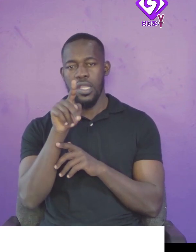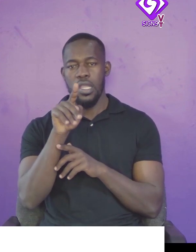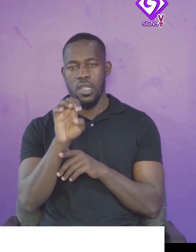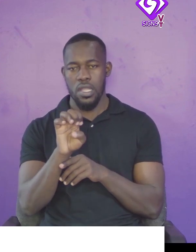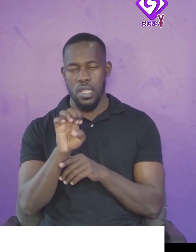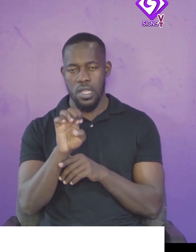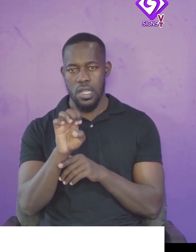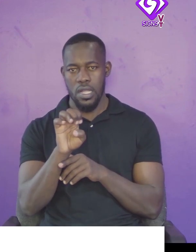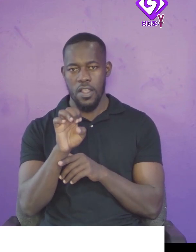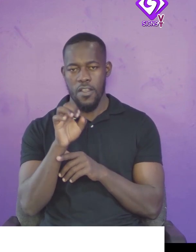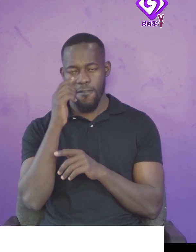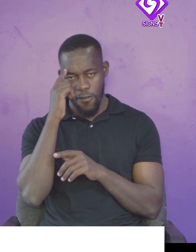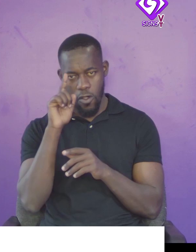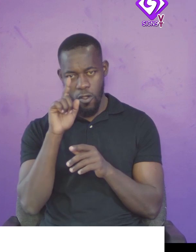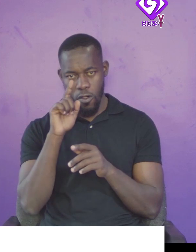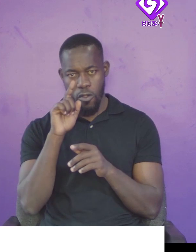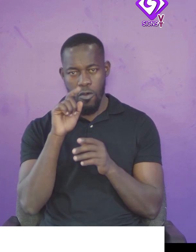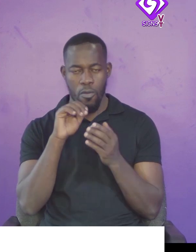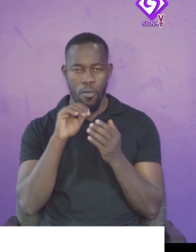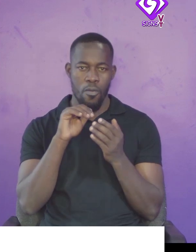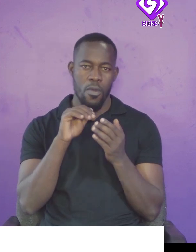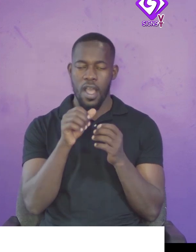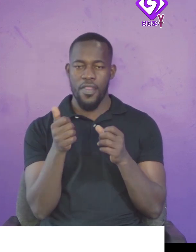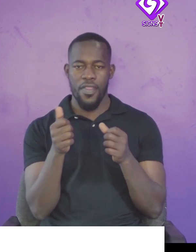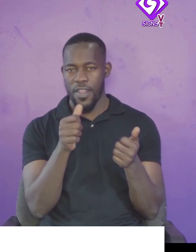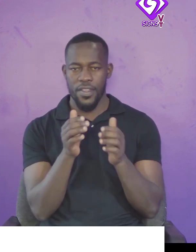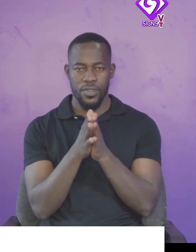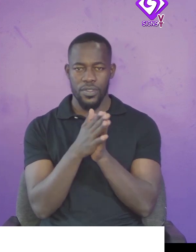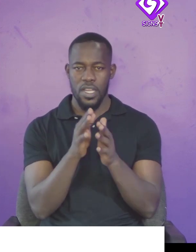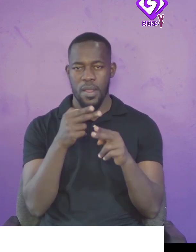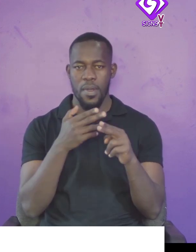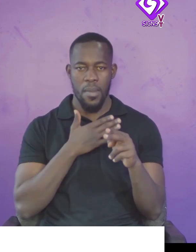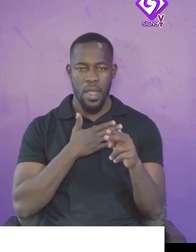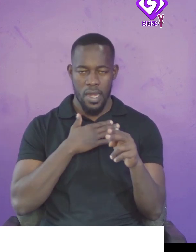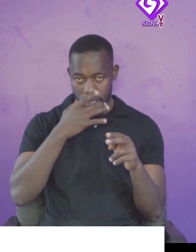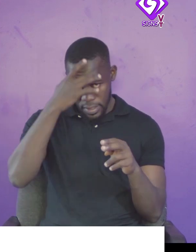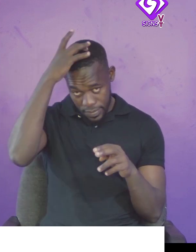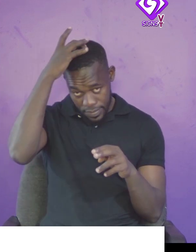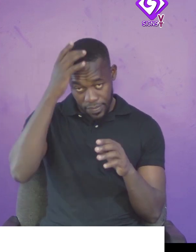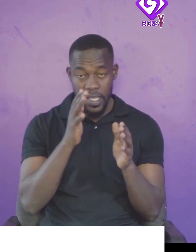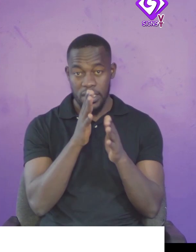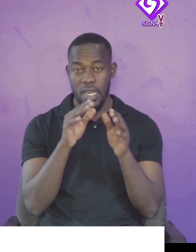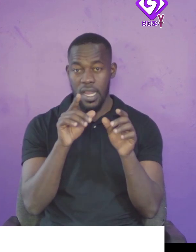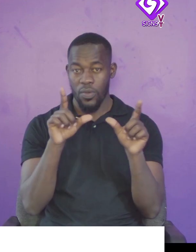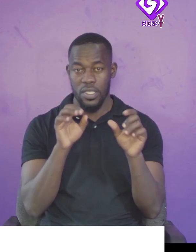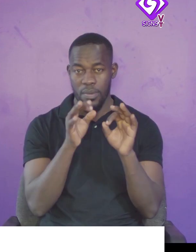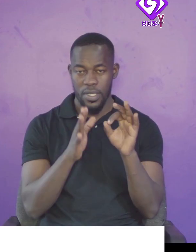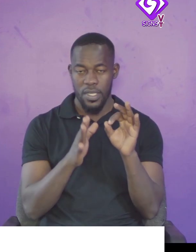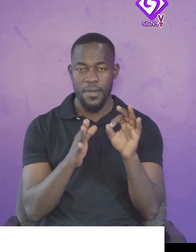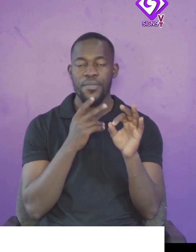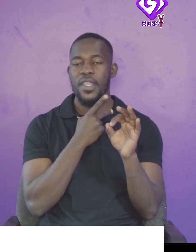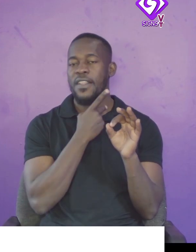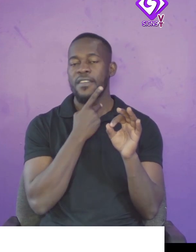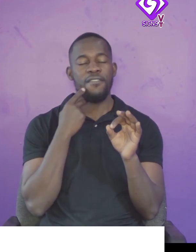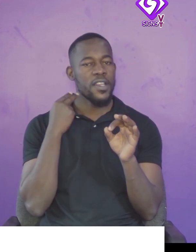www.sciencetv.co.ke, for other stories. My name is Chris Mololo. Our sign language interpreter has been